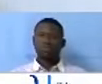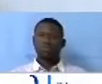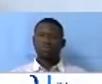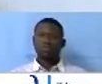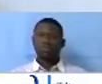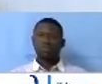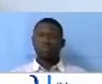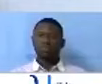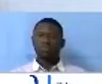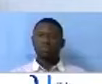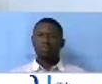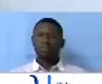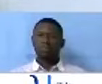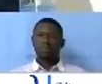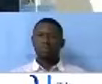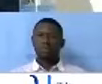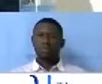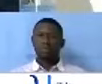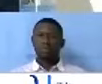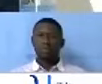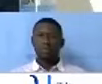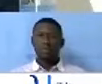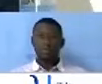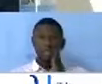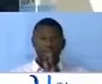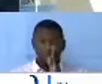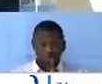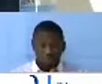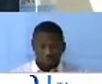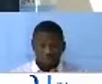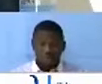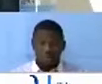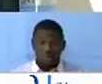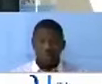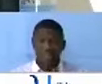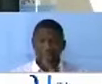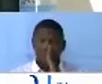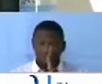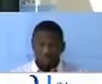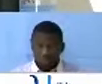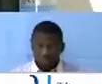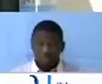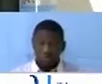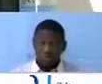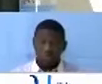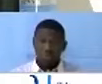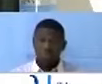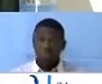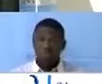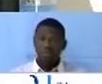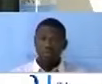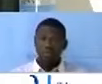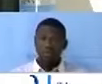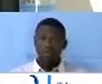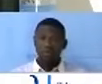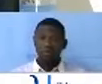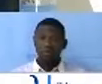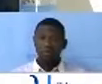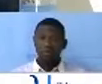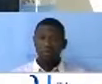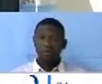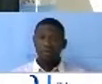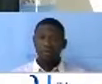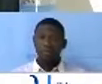digante. Is that for real? Lolu diga diga. That is that for real? Diga diga lolu mo am. For that, real. That would